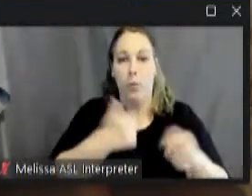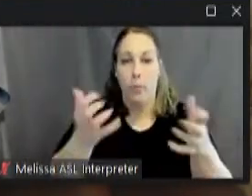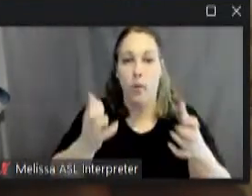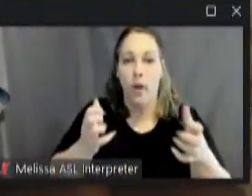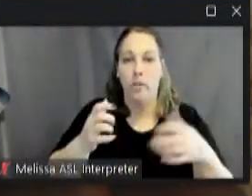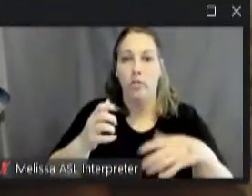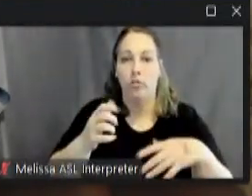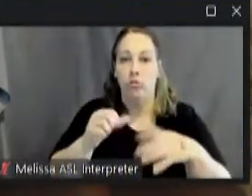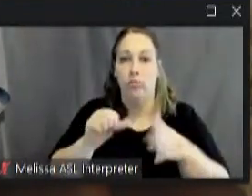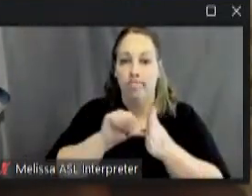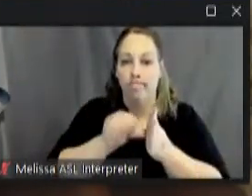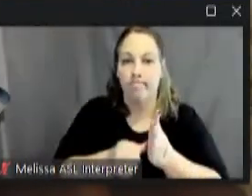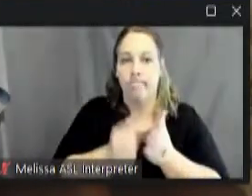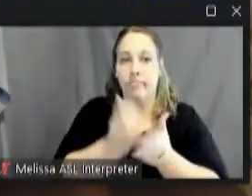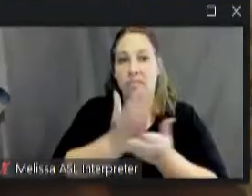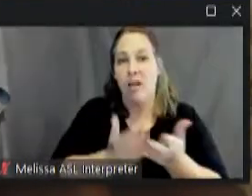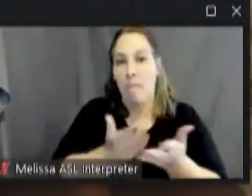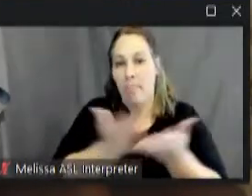important.